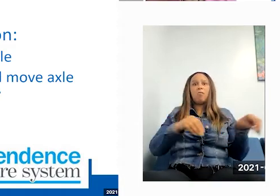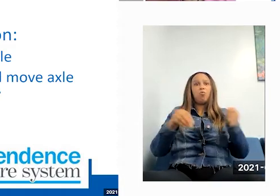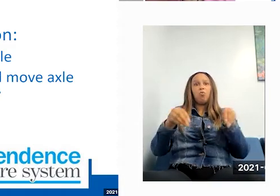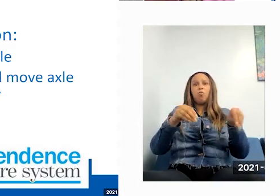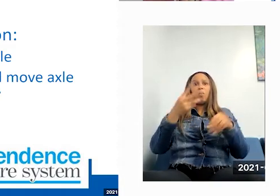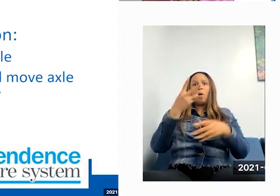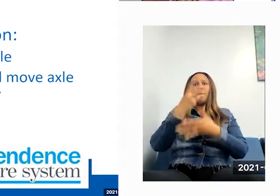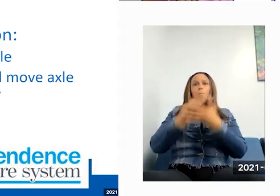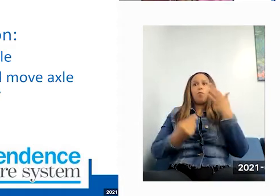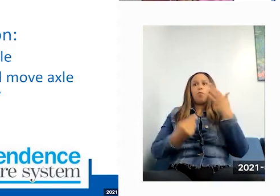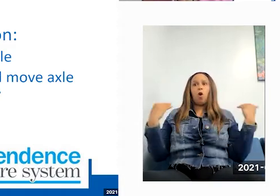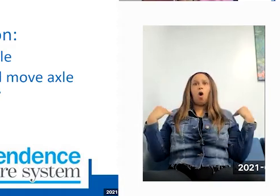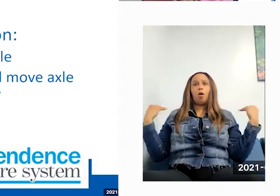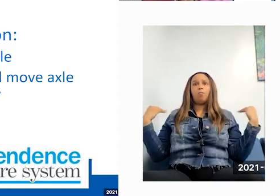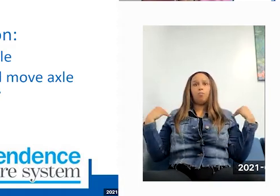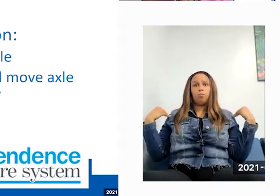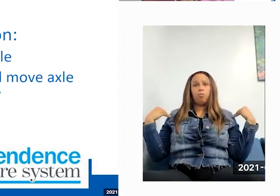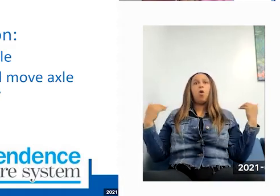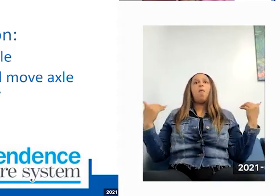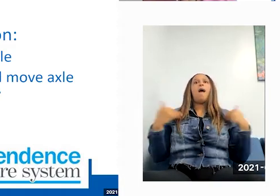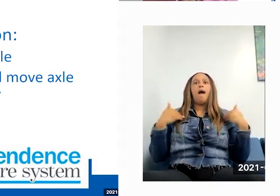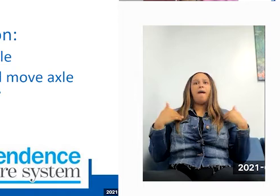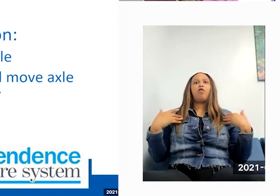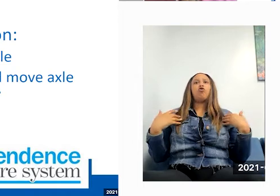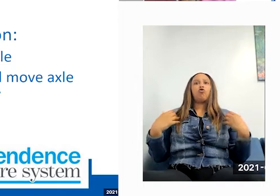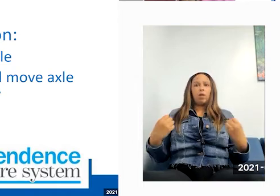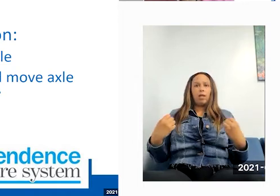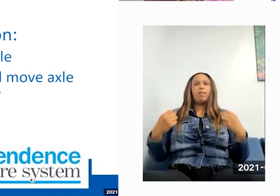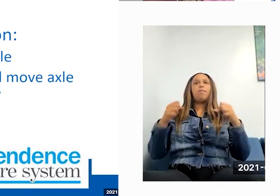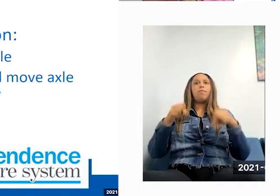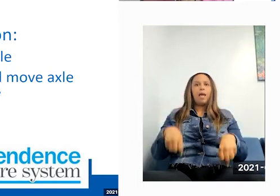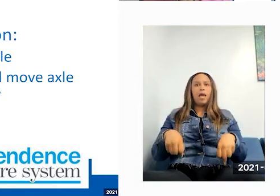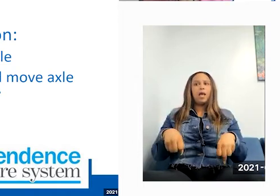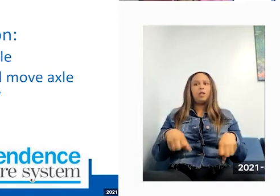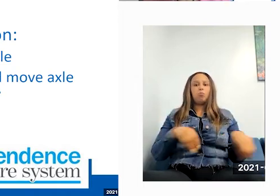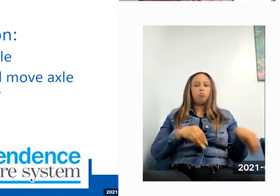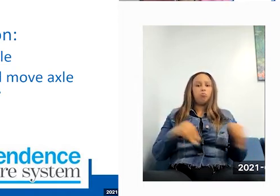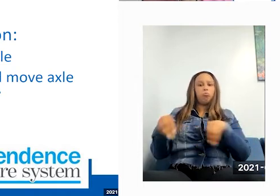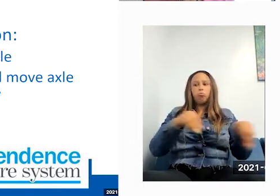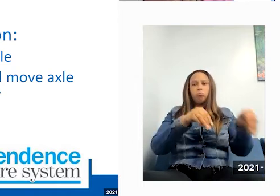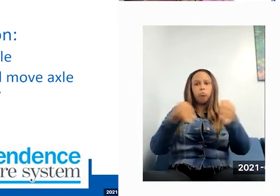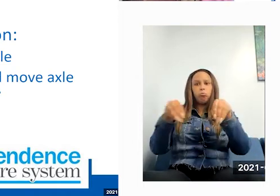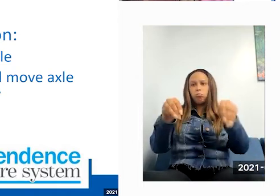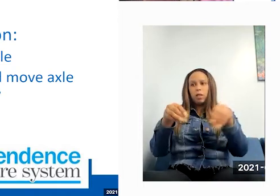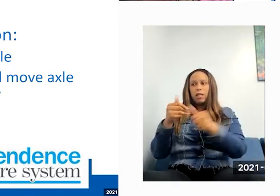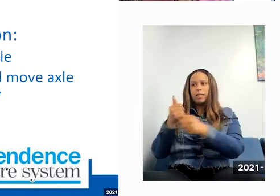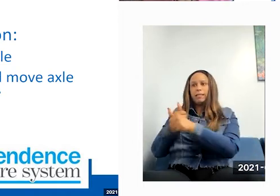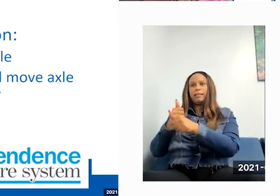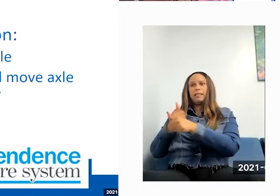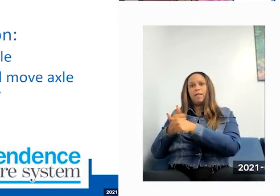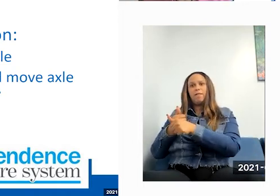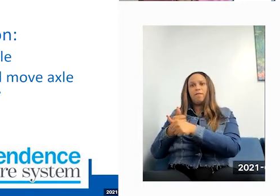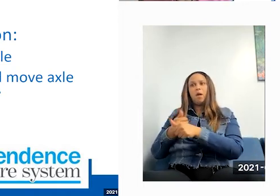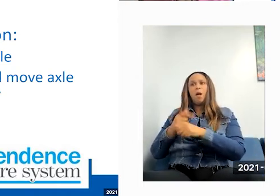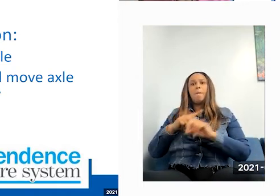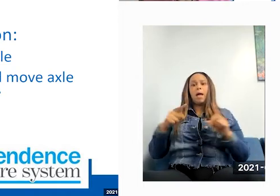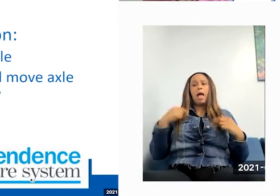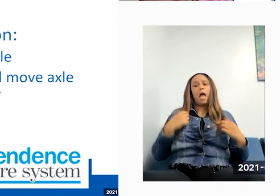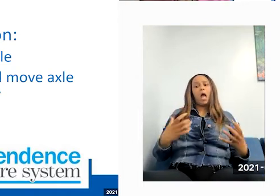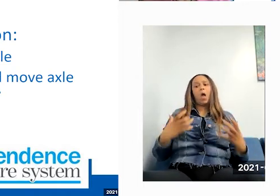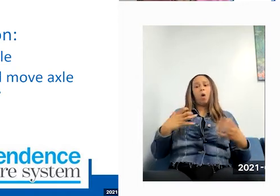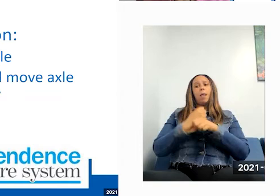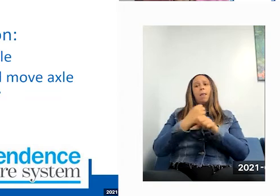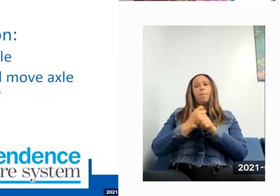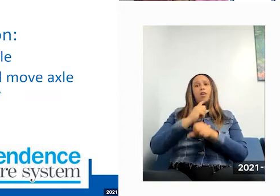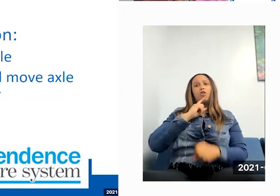the strength, the capacity, the coordination to self-propel. I want to be sure I can move that